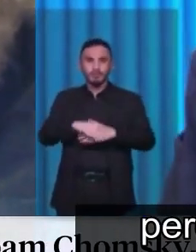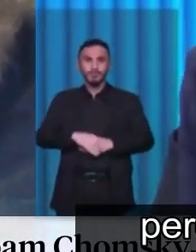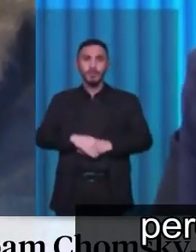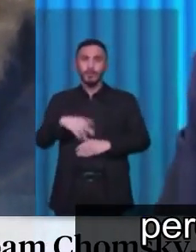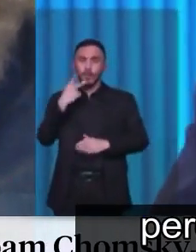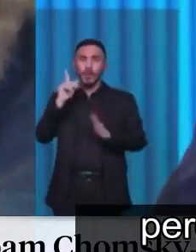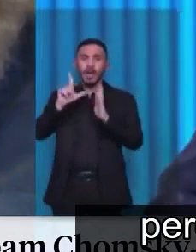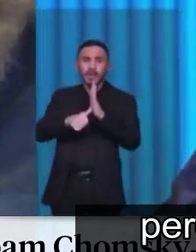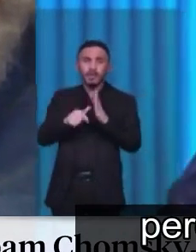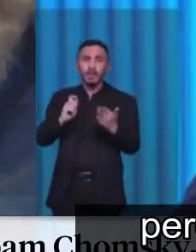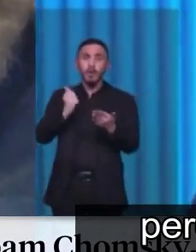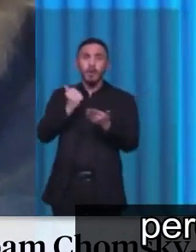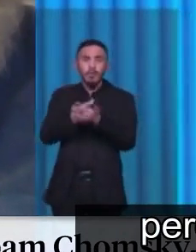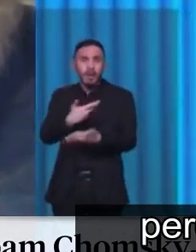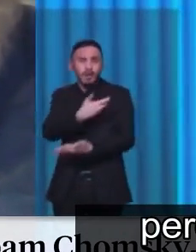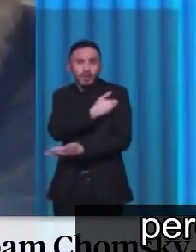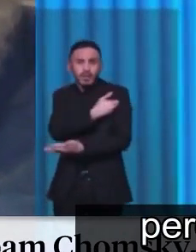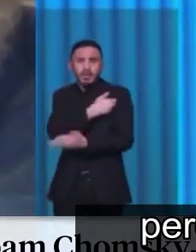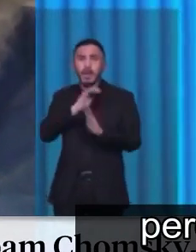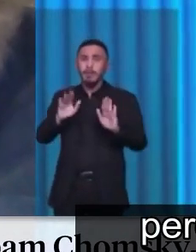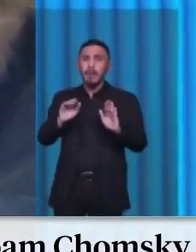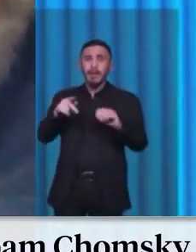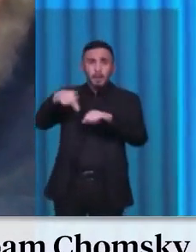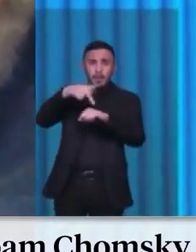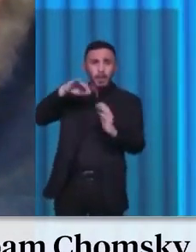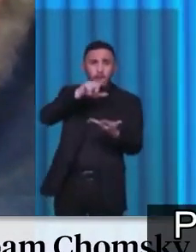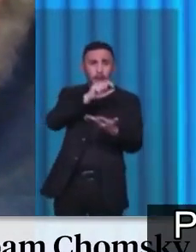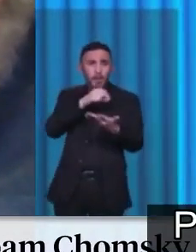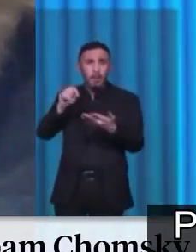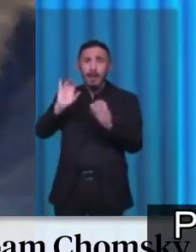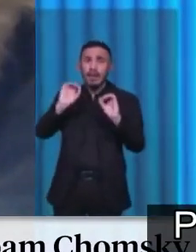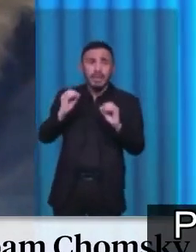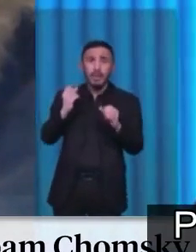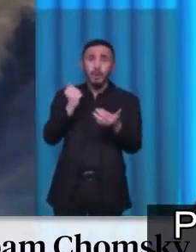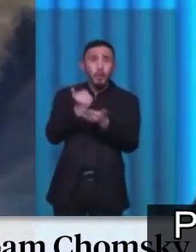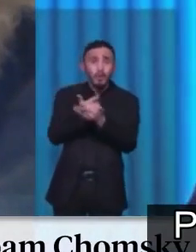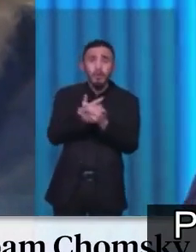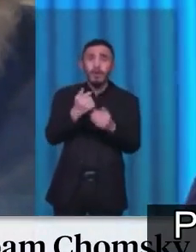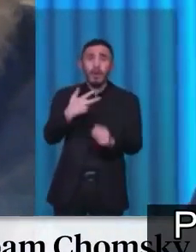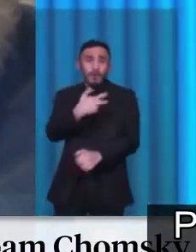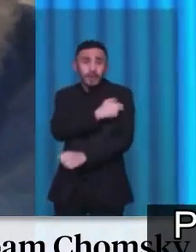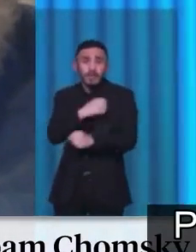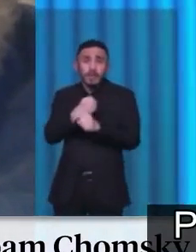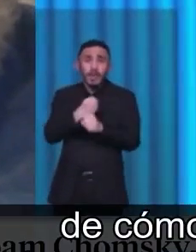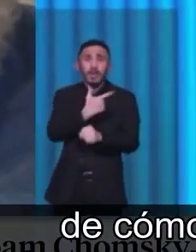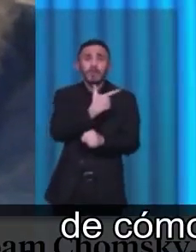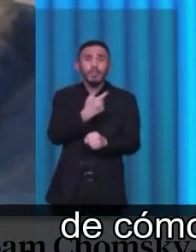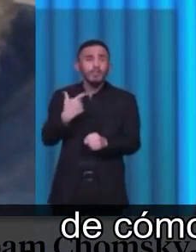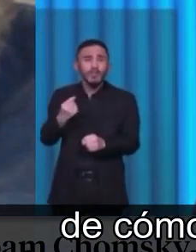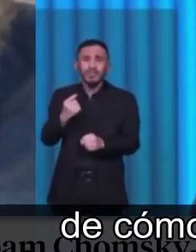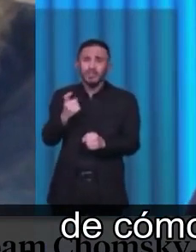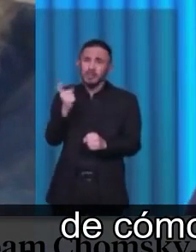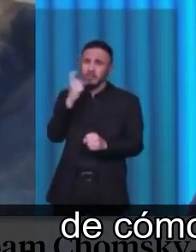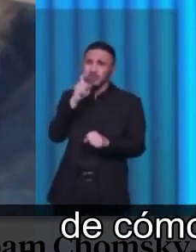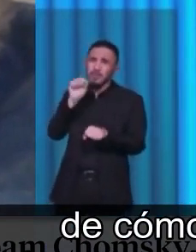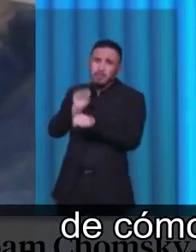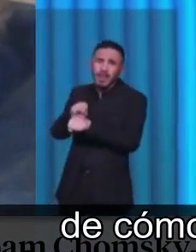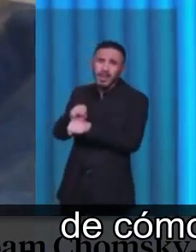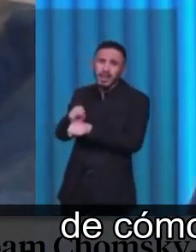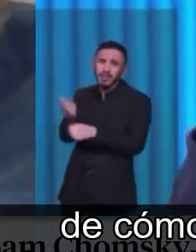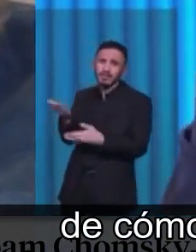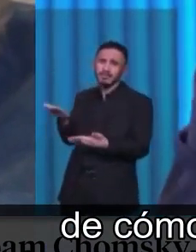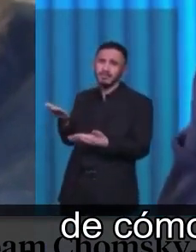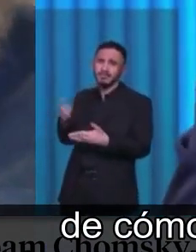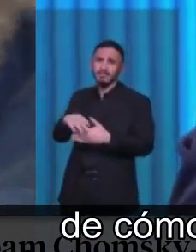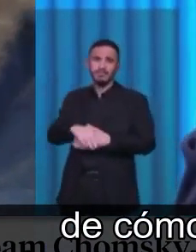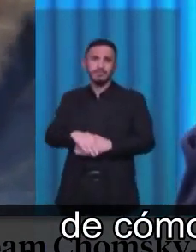but almost certainly would on the second. But then there's the open question of how